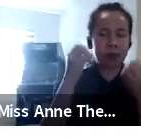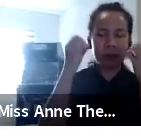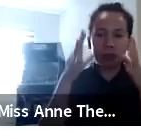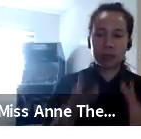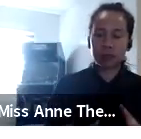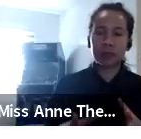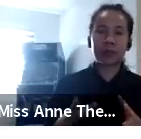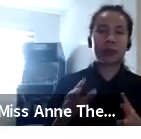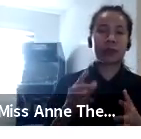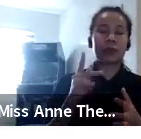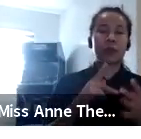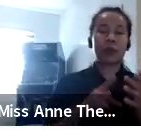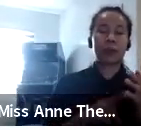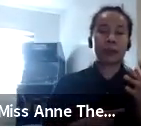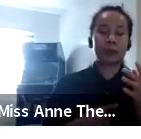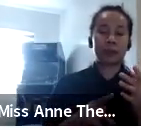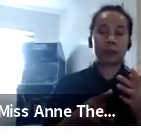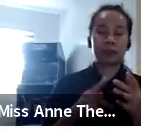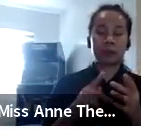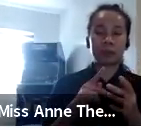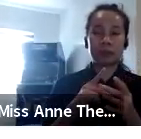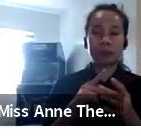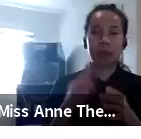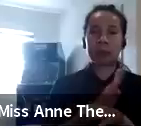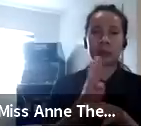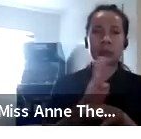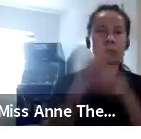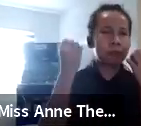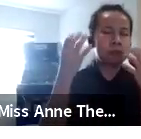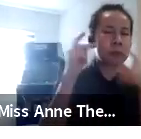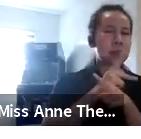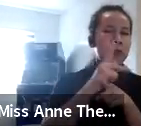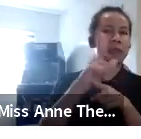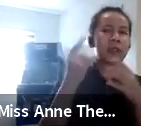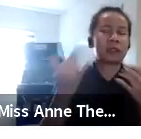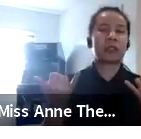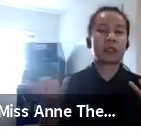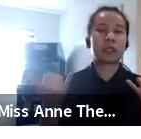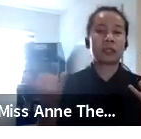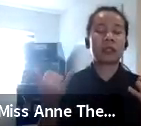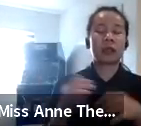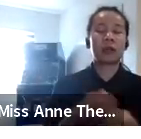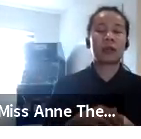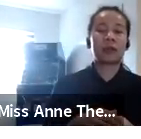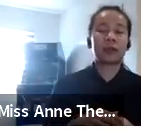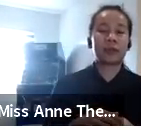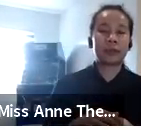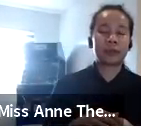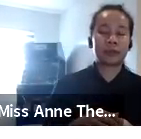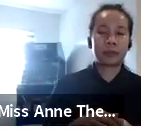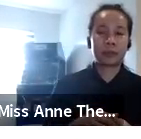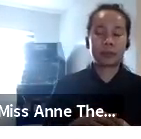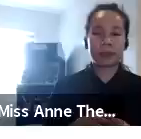medical technologists, sociologists, businessmen, and nurses as well during my early years of teaching. I have mentored at